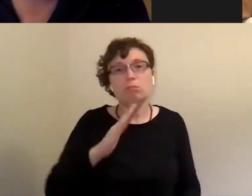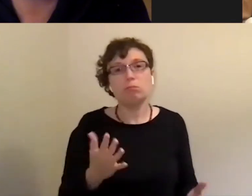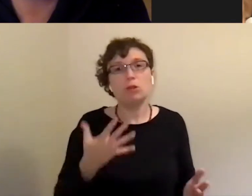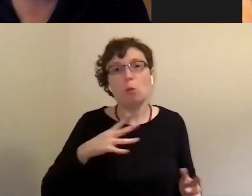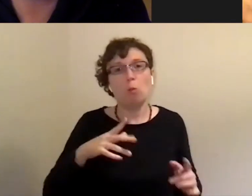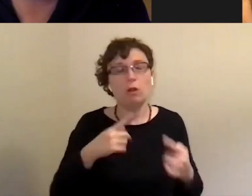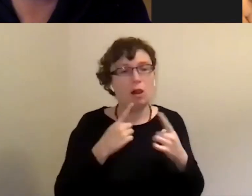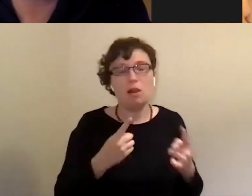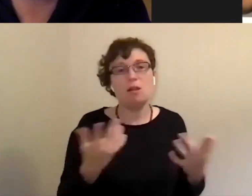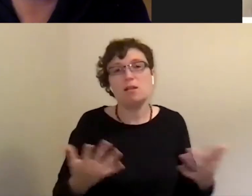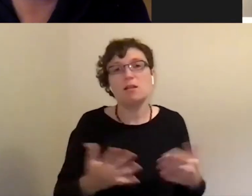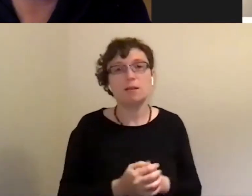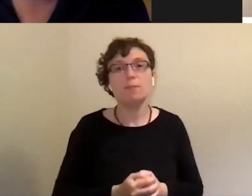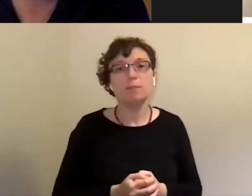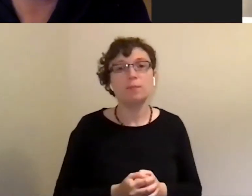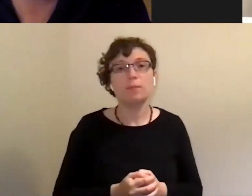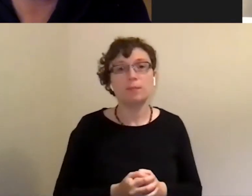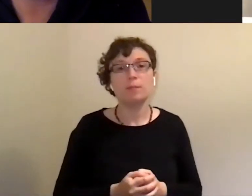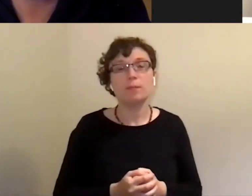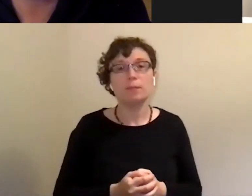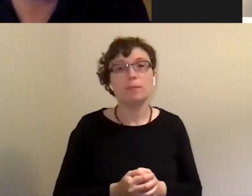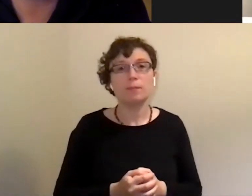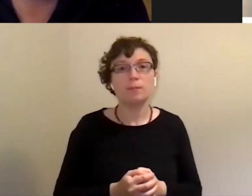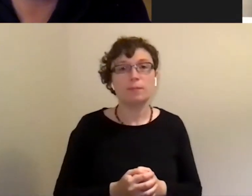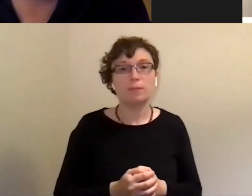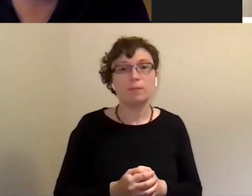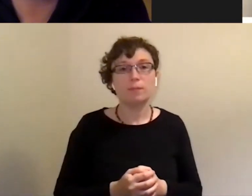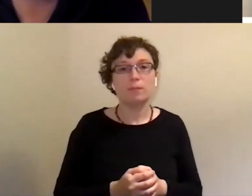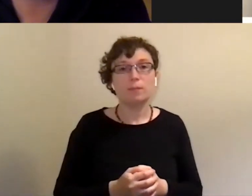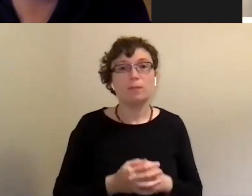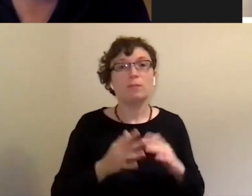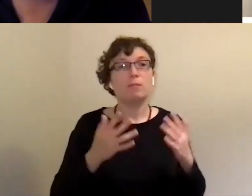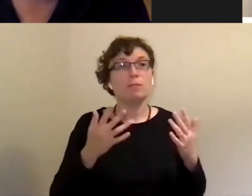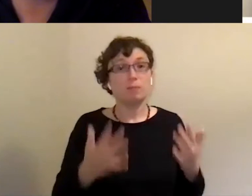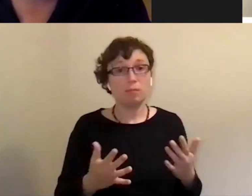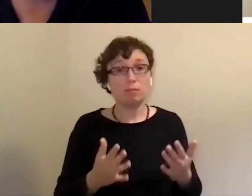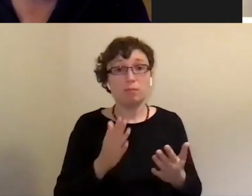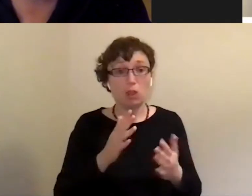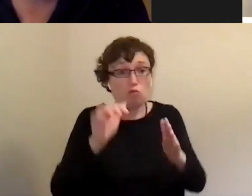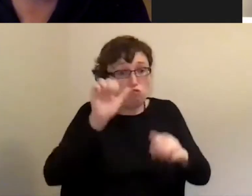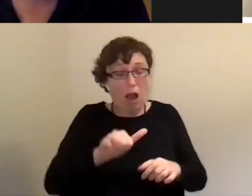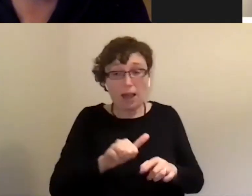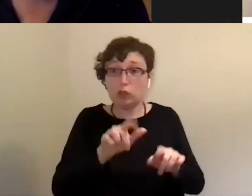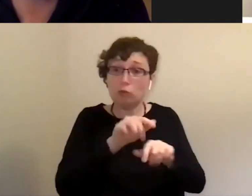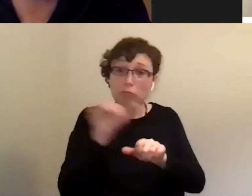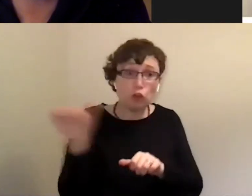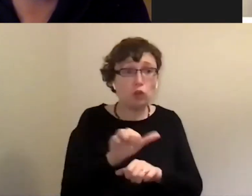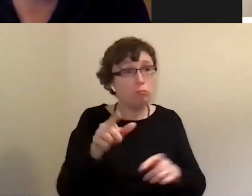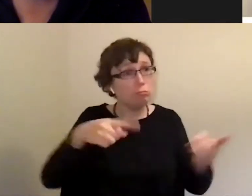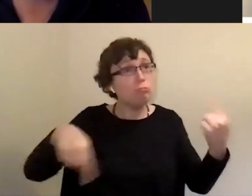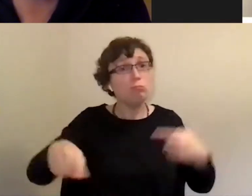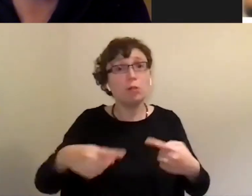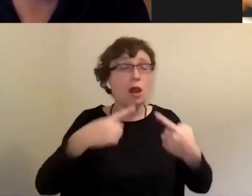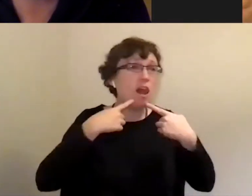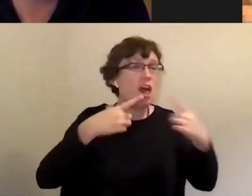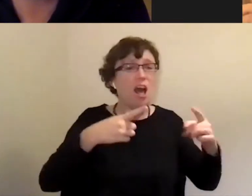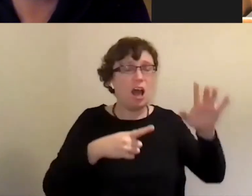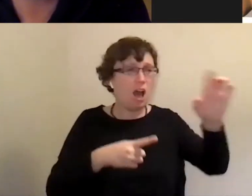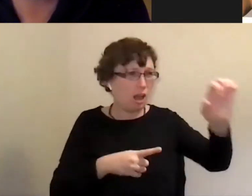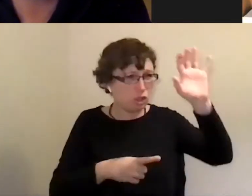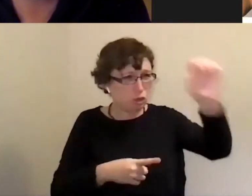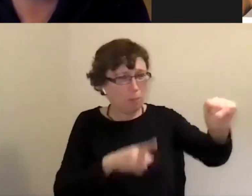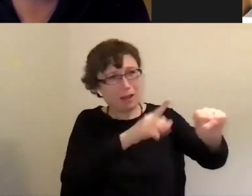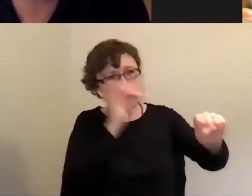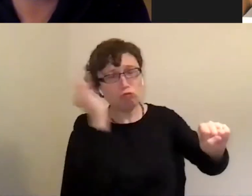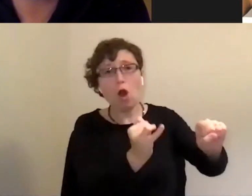out when things are wrong, but don't speak over the Black voices. For example, in the Black Lives Matter movement, it's very